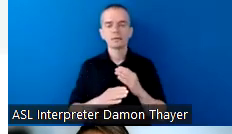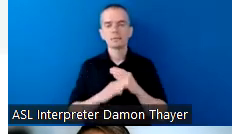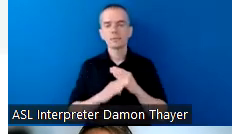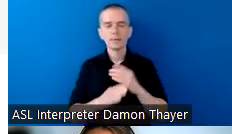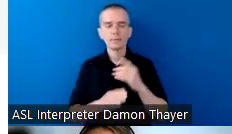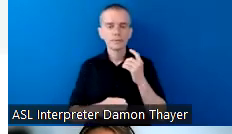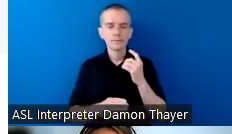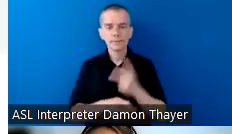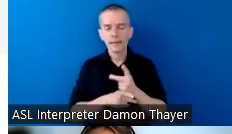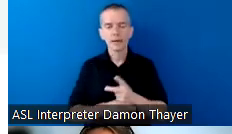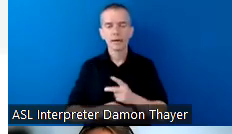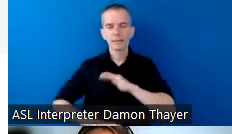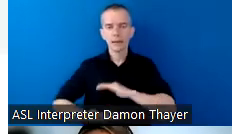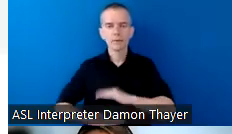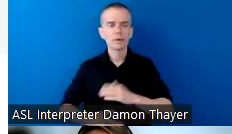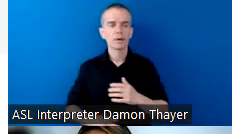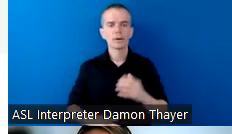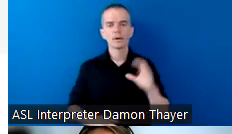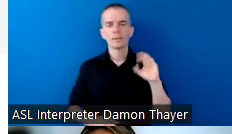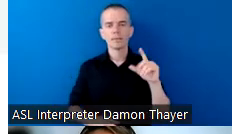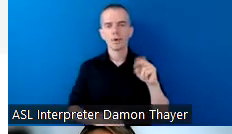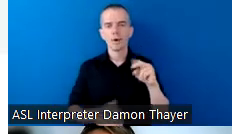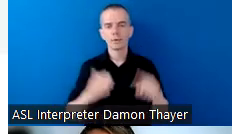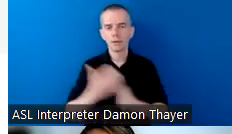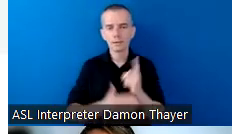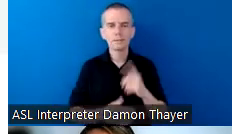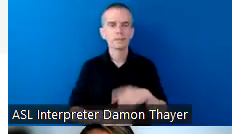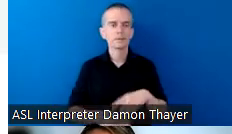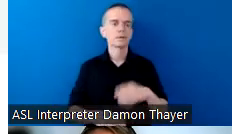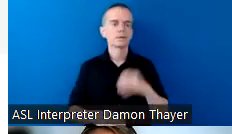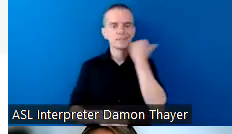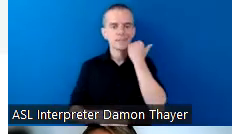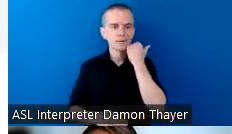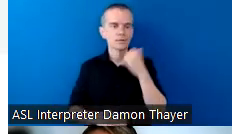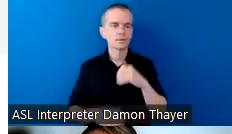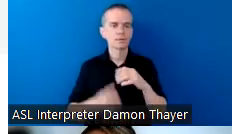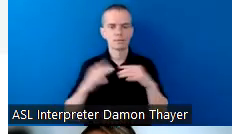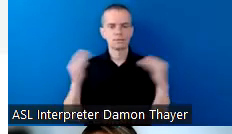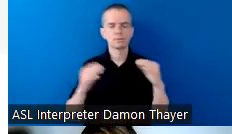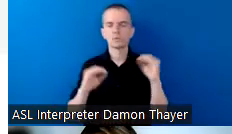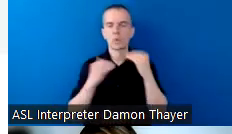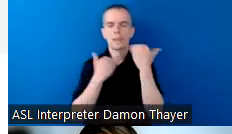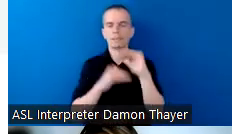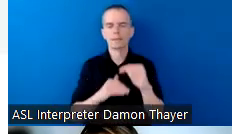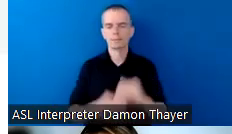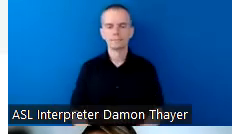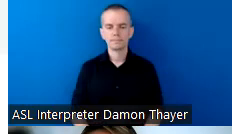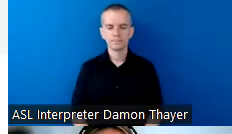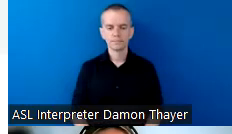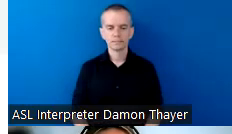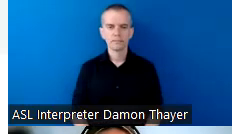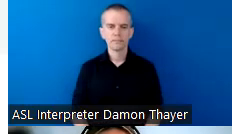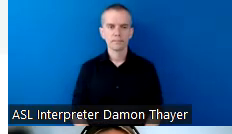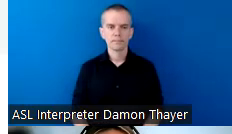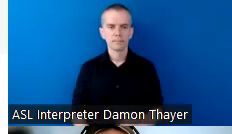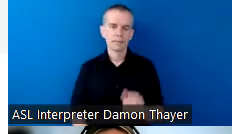mammograms, colonoscopies, diagnostic labs, dental services, without those limitations that we were seeing, just to name a few.